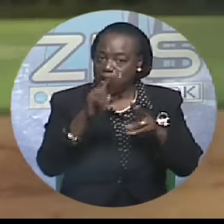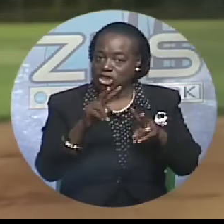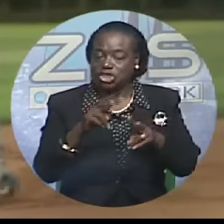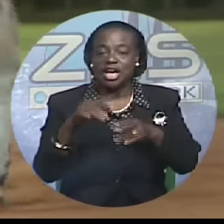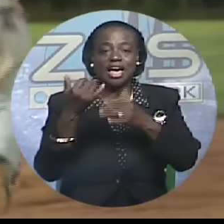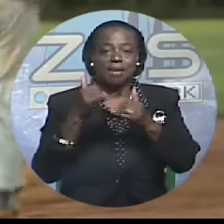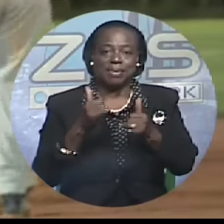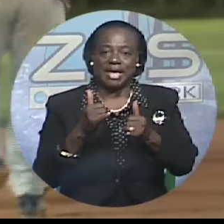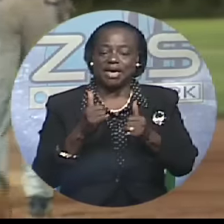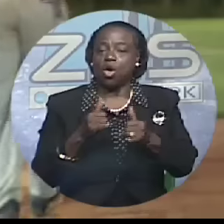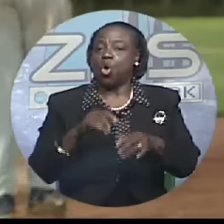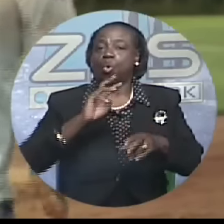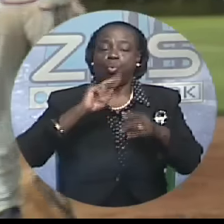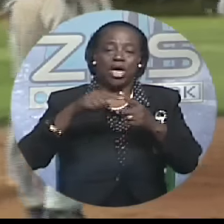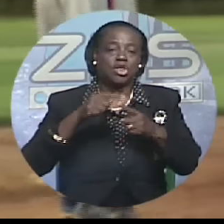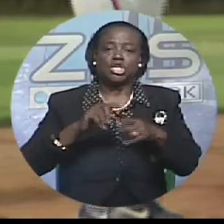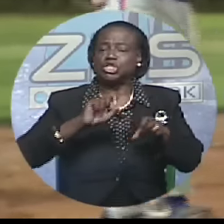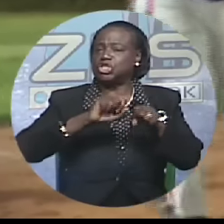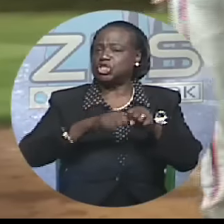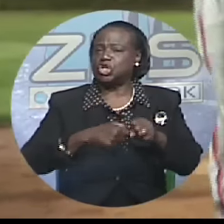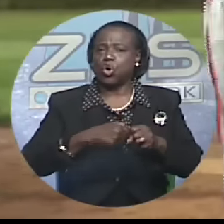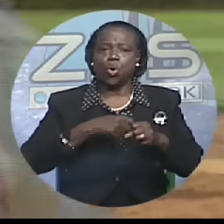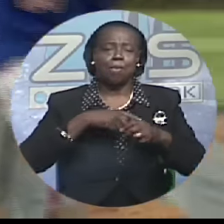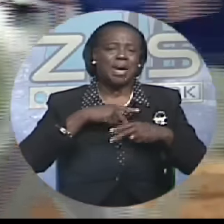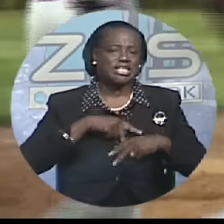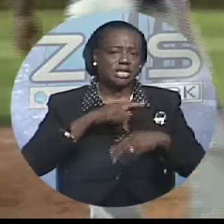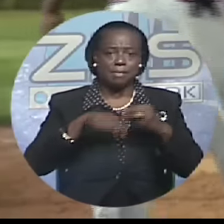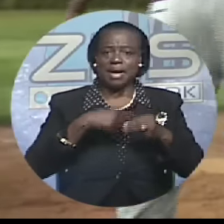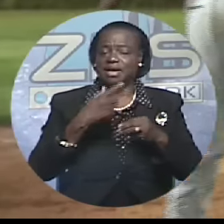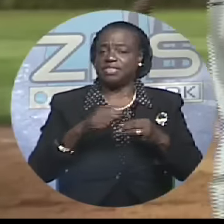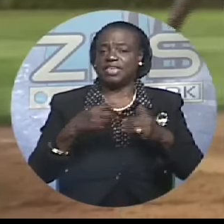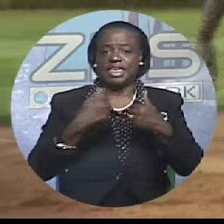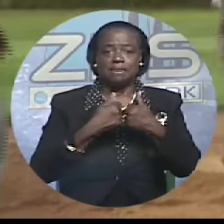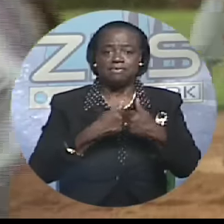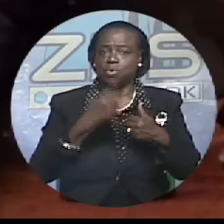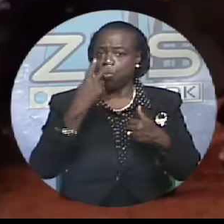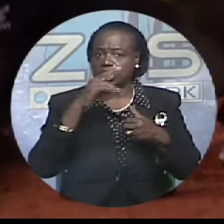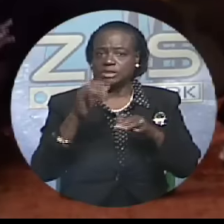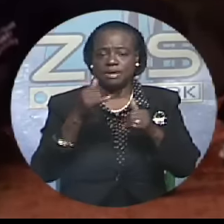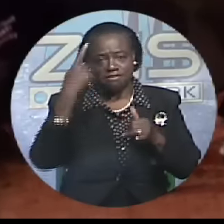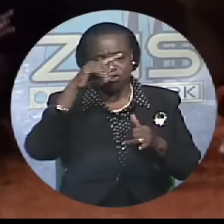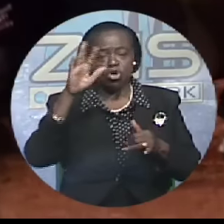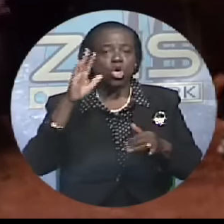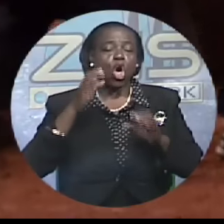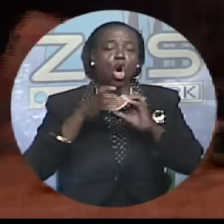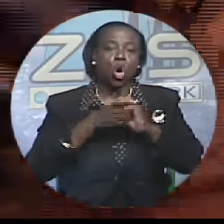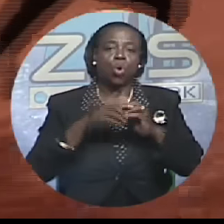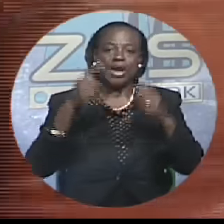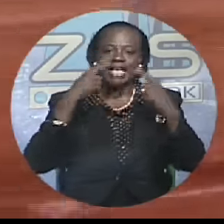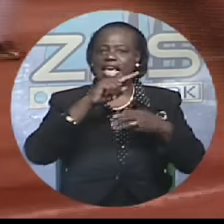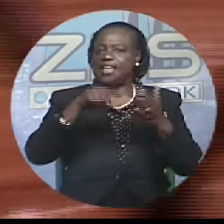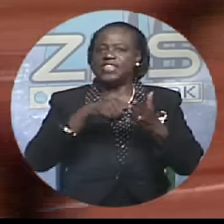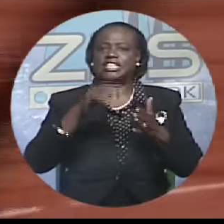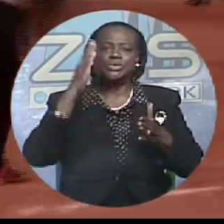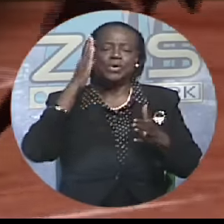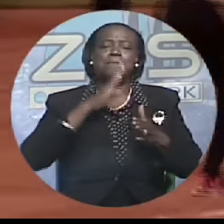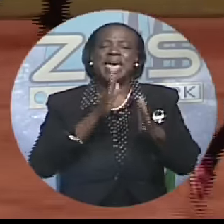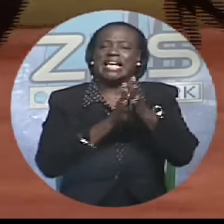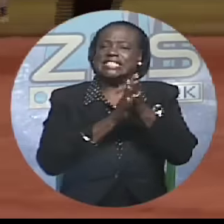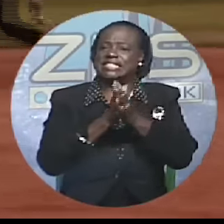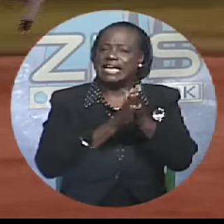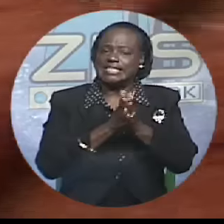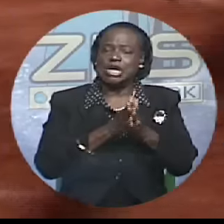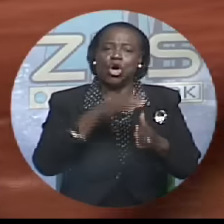so passionate about the game, you sometimes have to watch the play with your own eyes. This is going to be exciting. This has already started. You